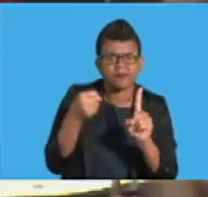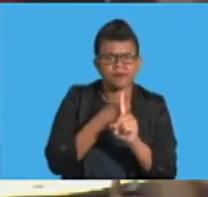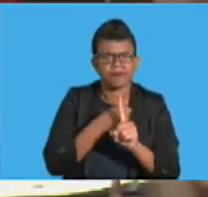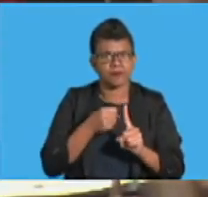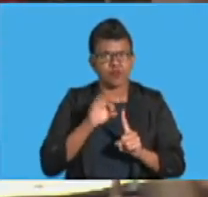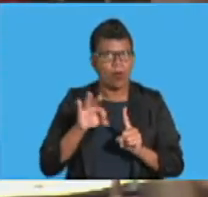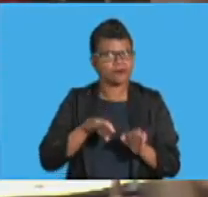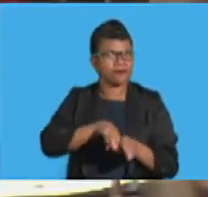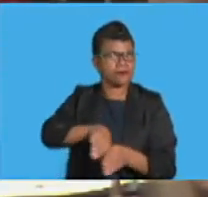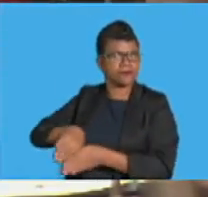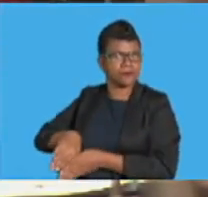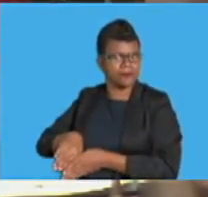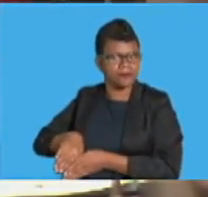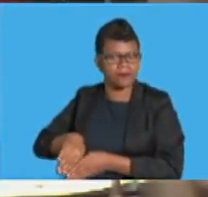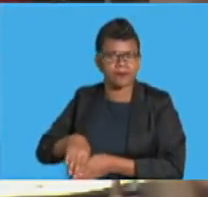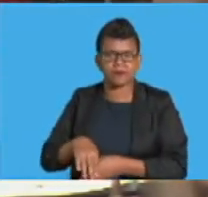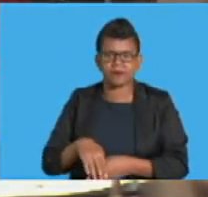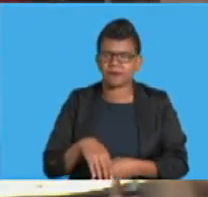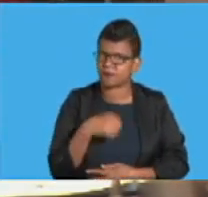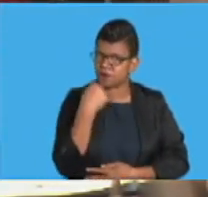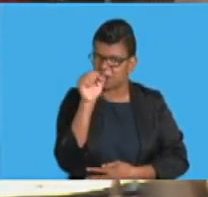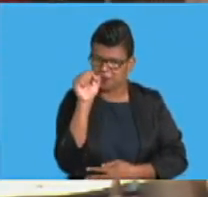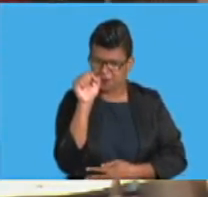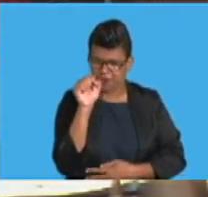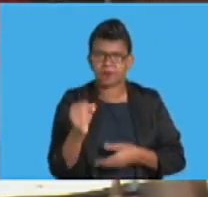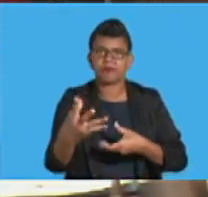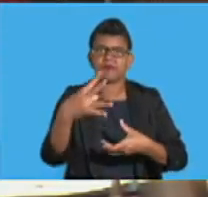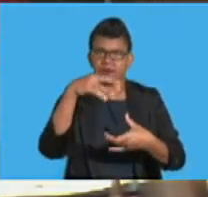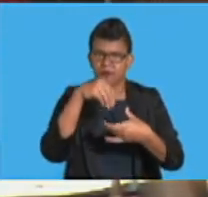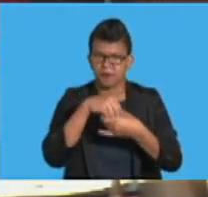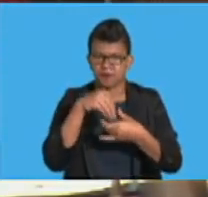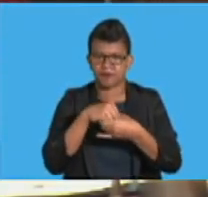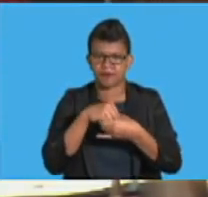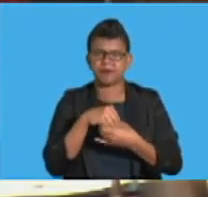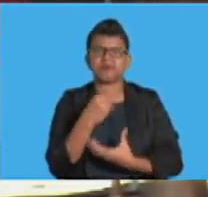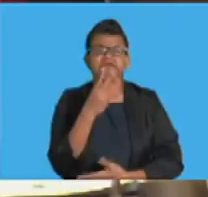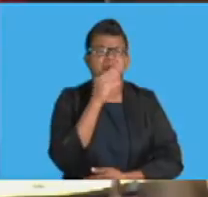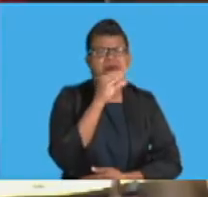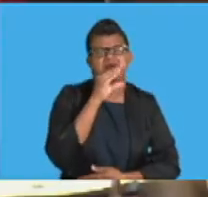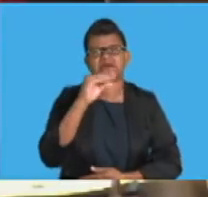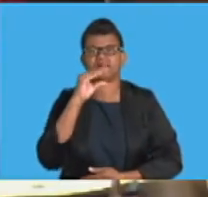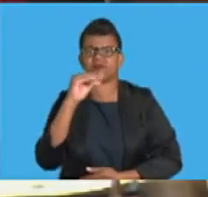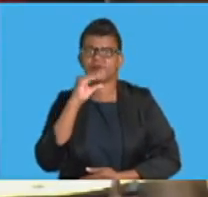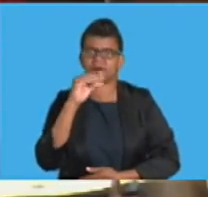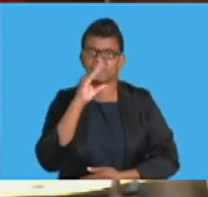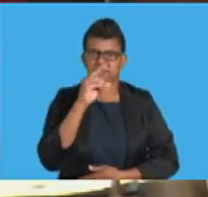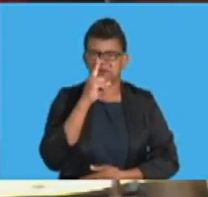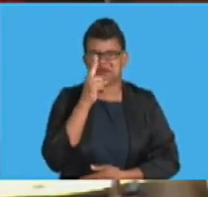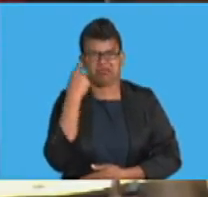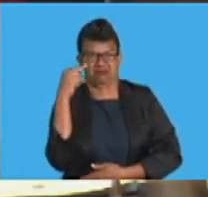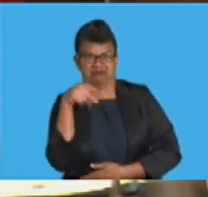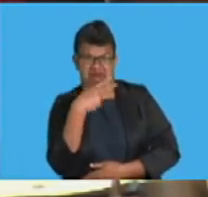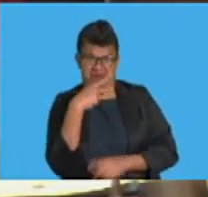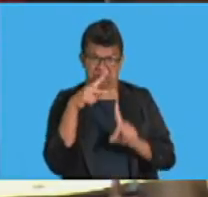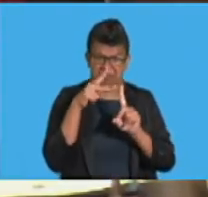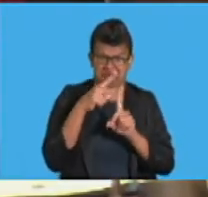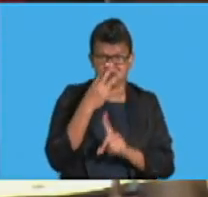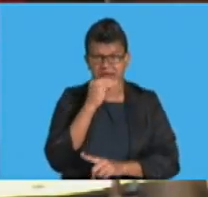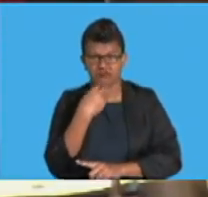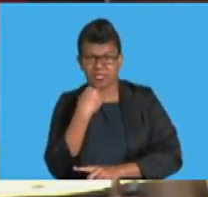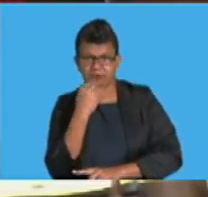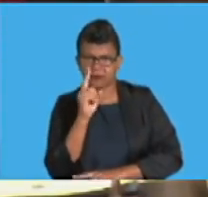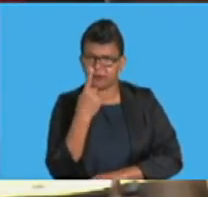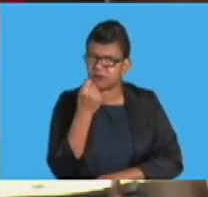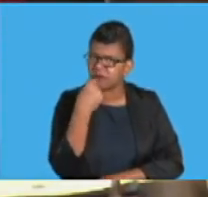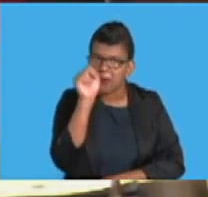hard files or be symbolically lip service generally coined by politicians. We need real commitment and results, and I stand